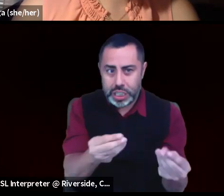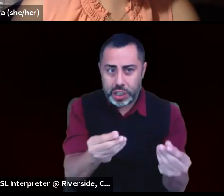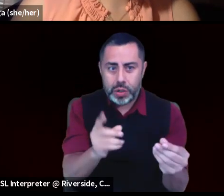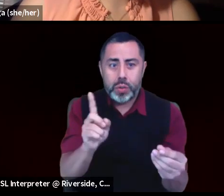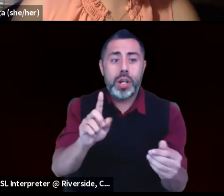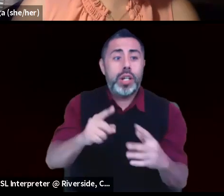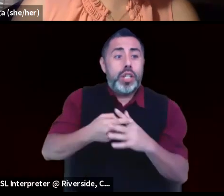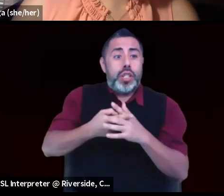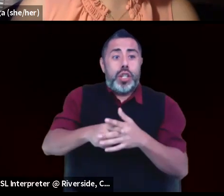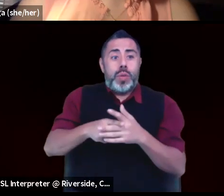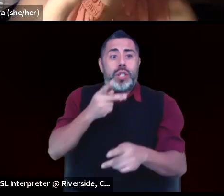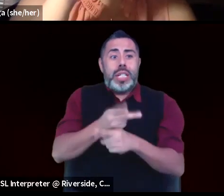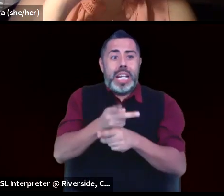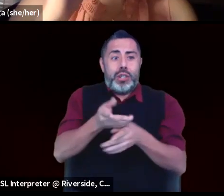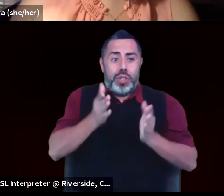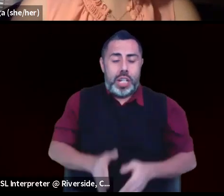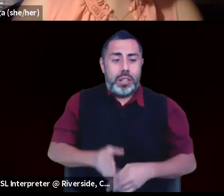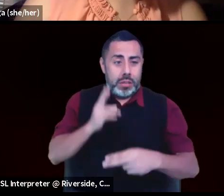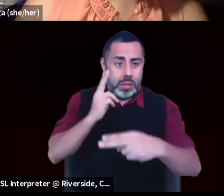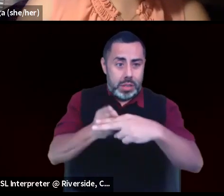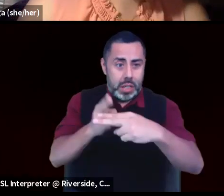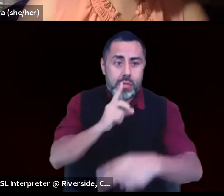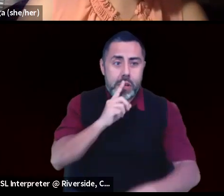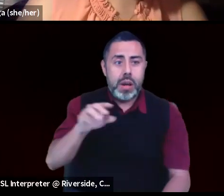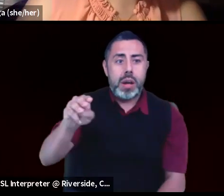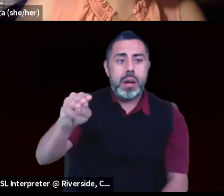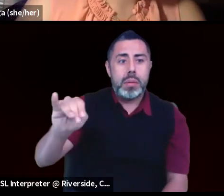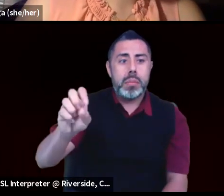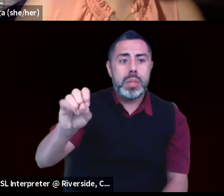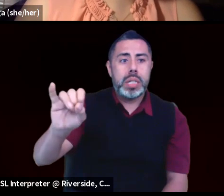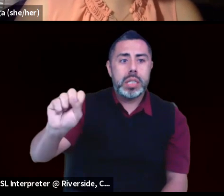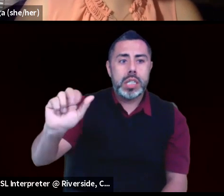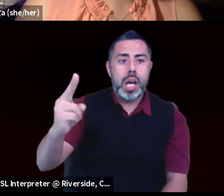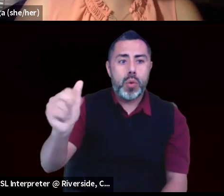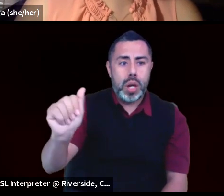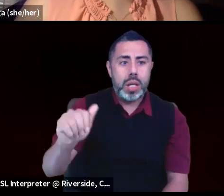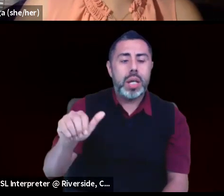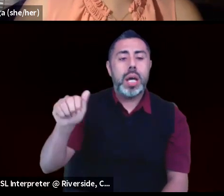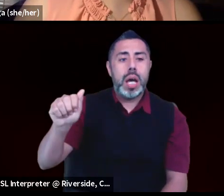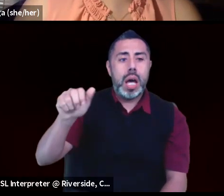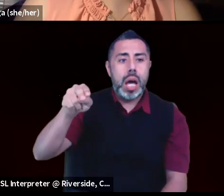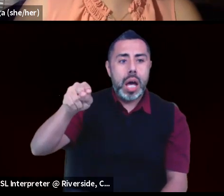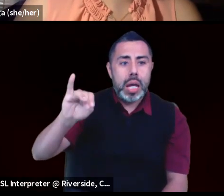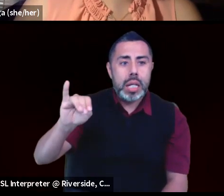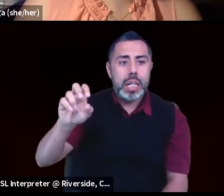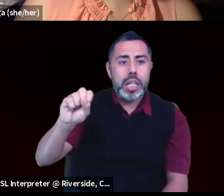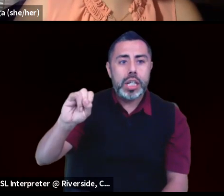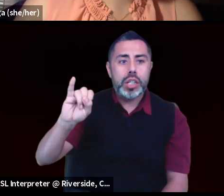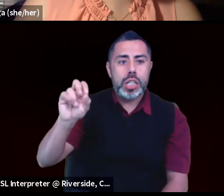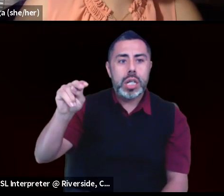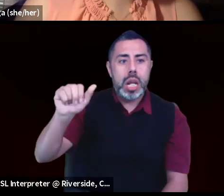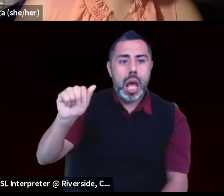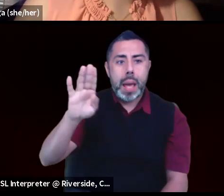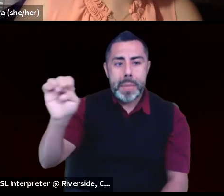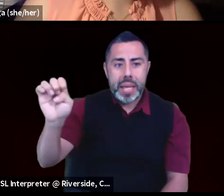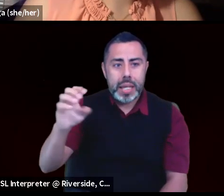Anishinaabe, the Haudenosaunee, and the Wendat Nations, now known as Toronto, Ontario, Canada.